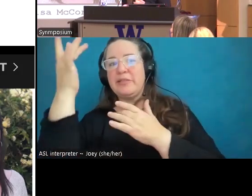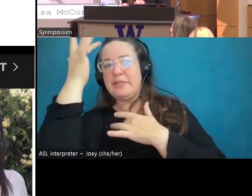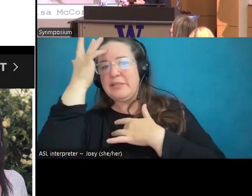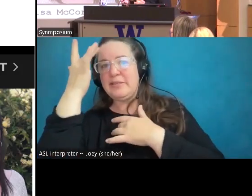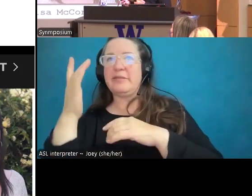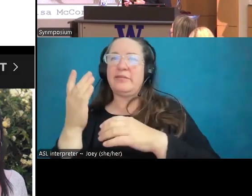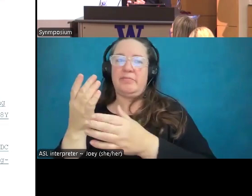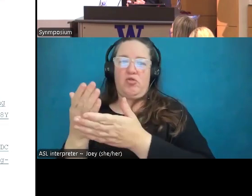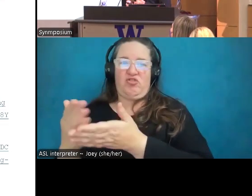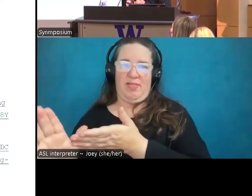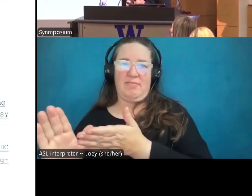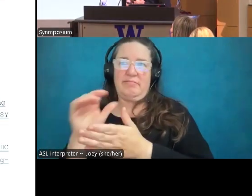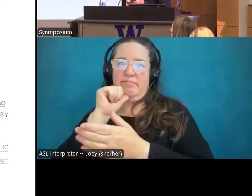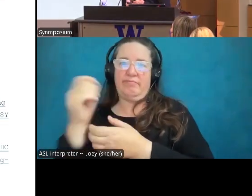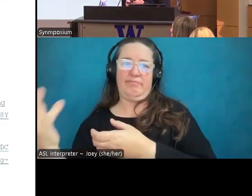link together.